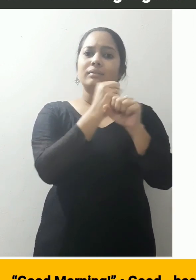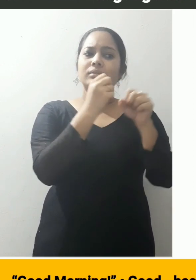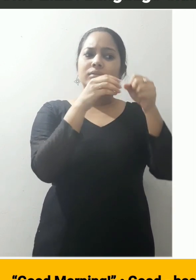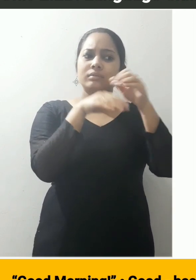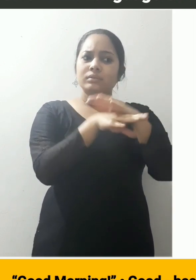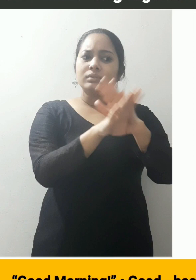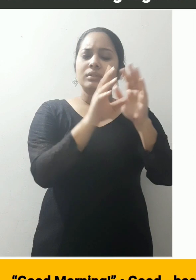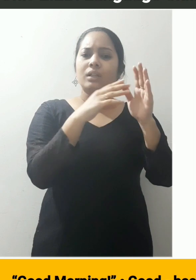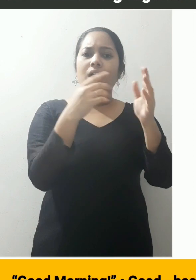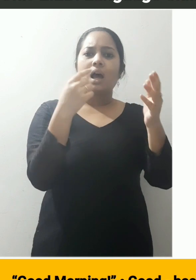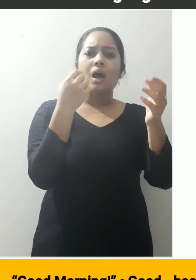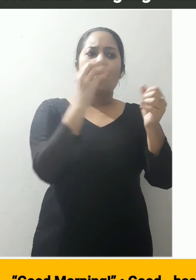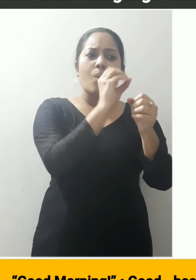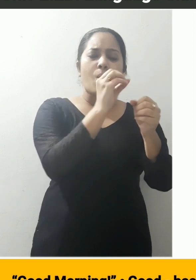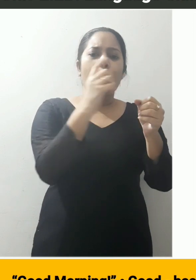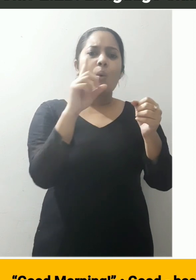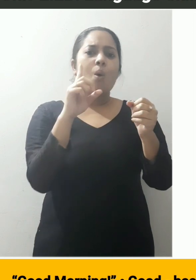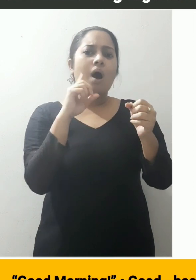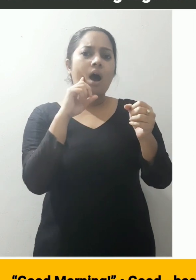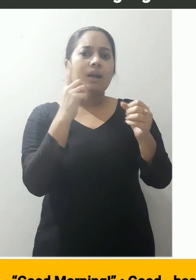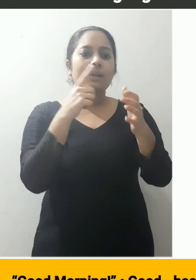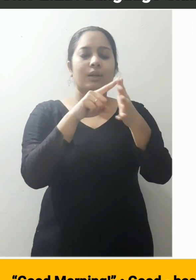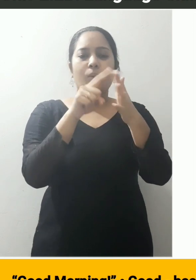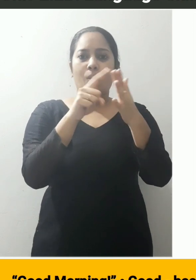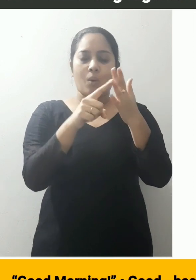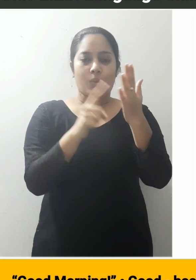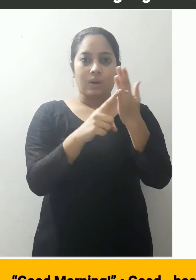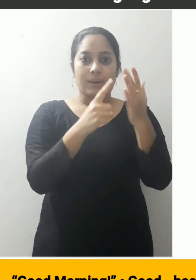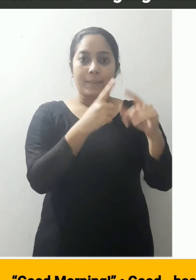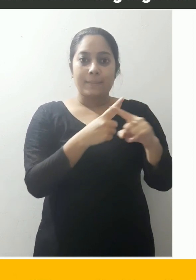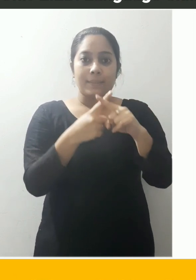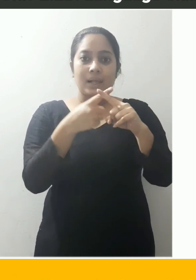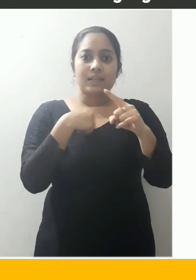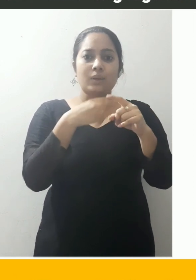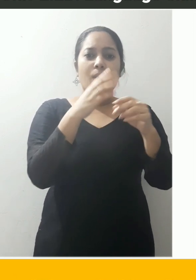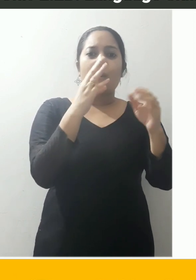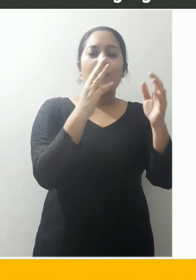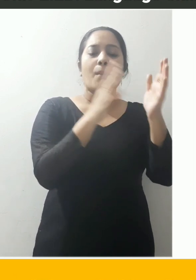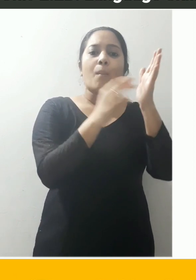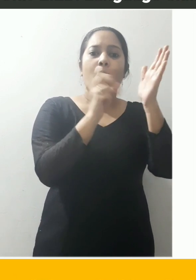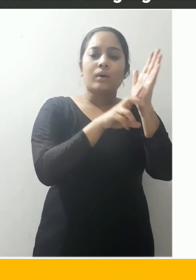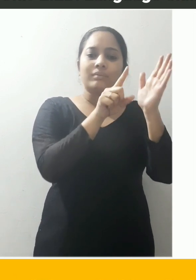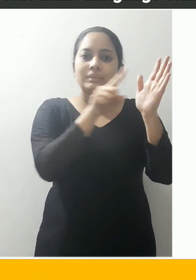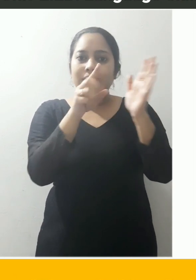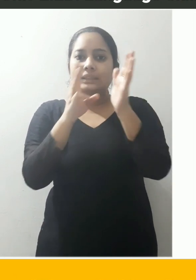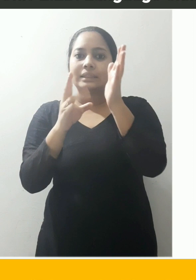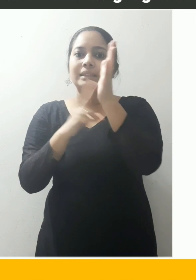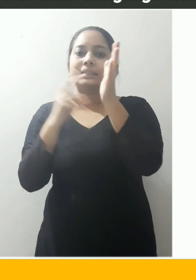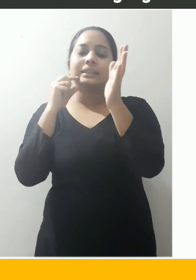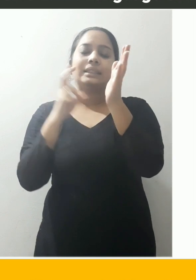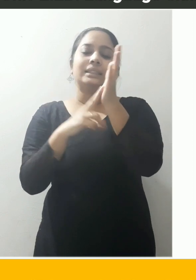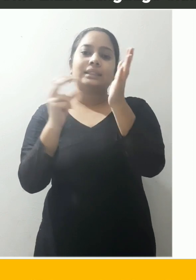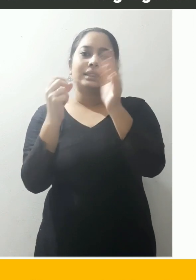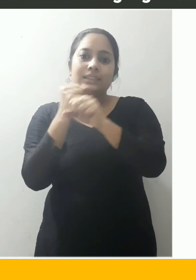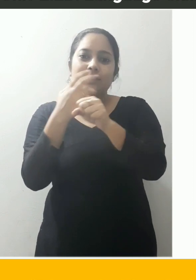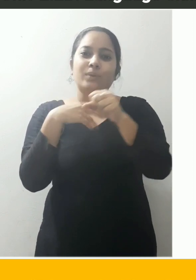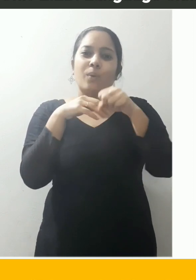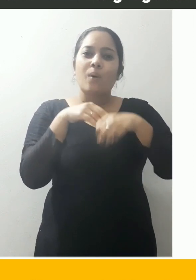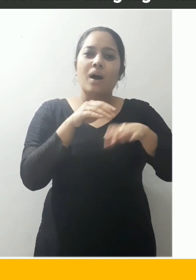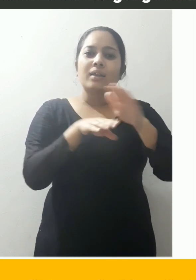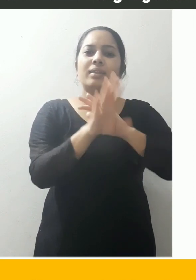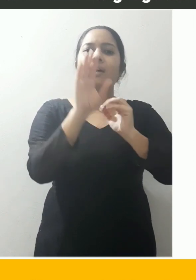I. So the word has two syllables. Number 2. Please hold